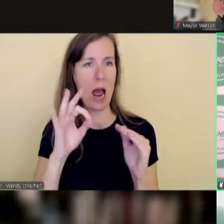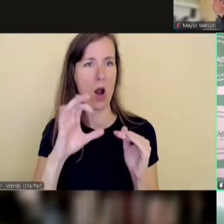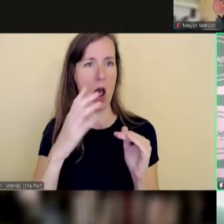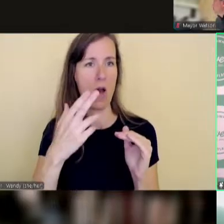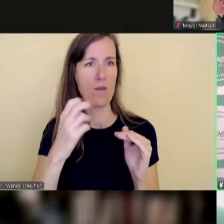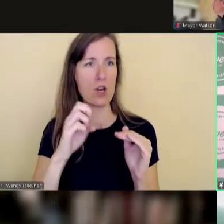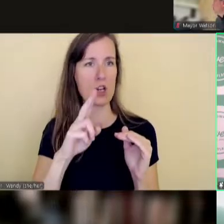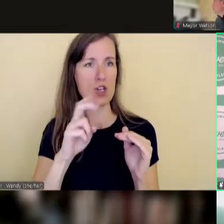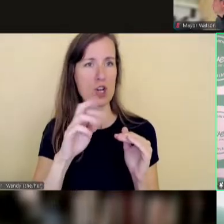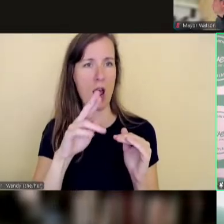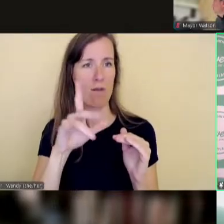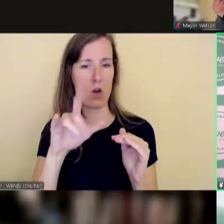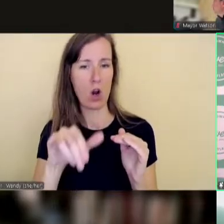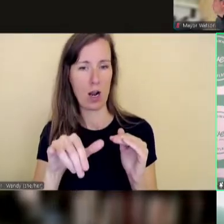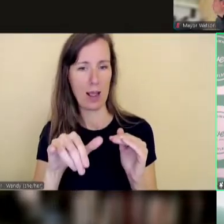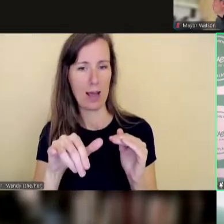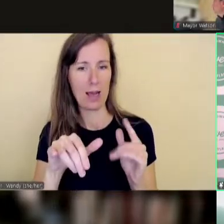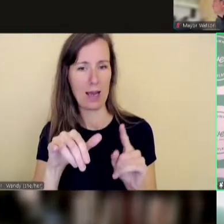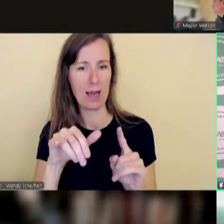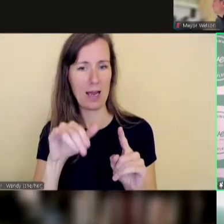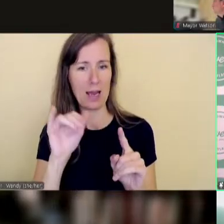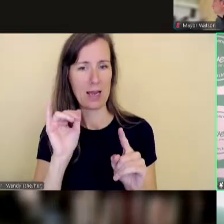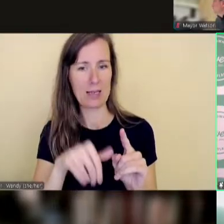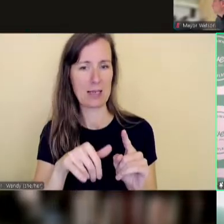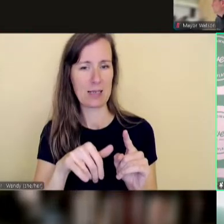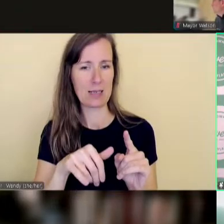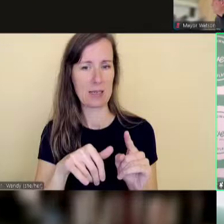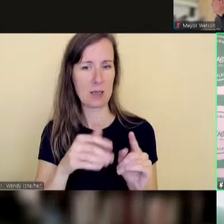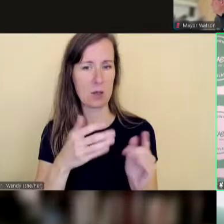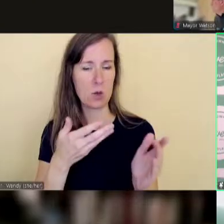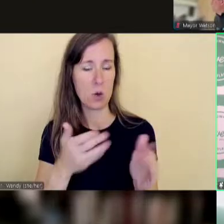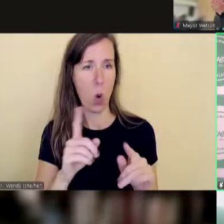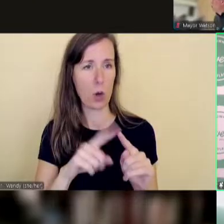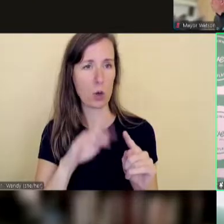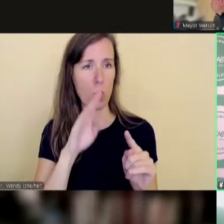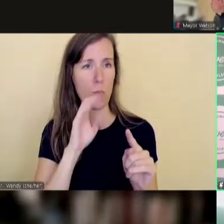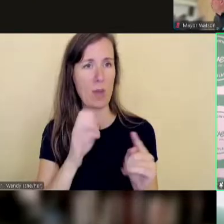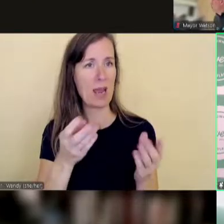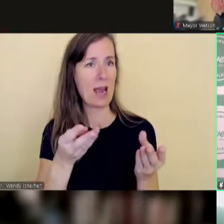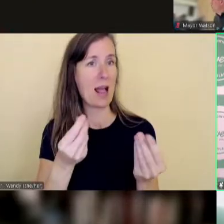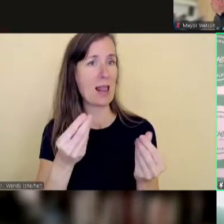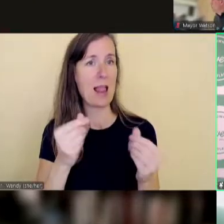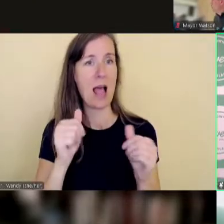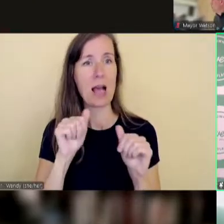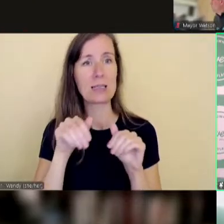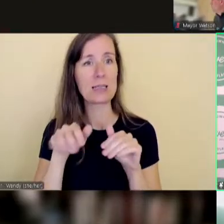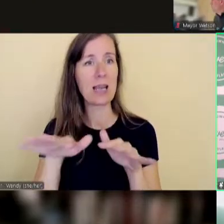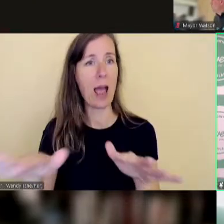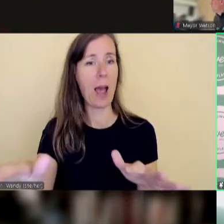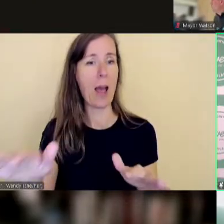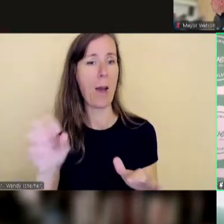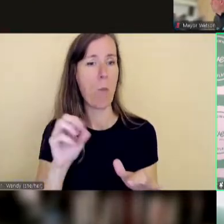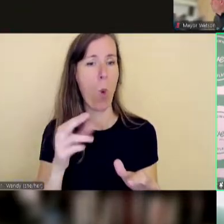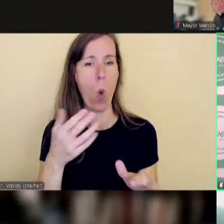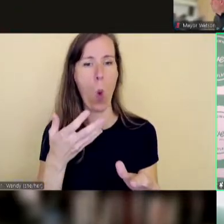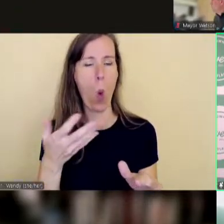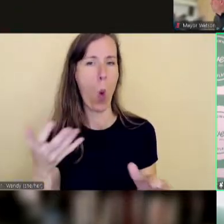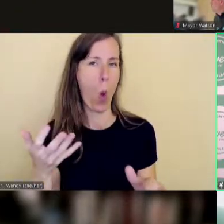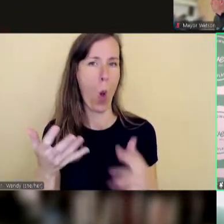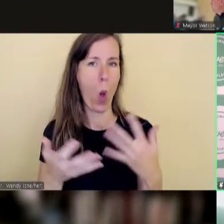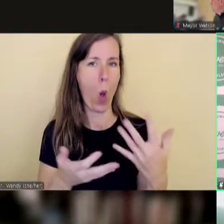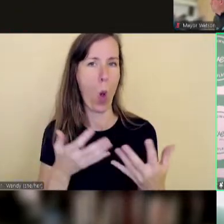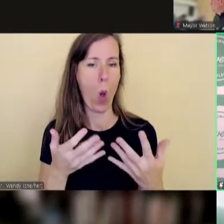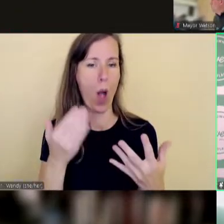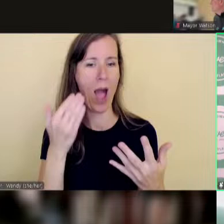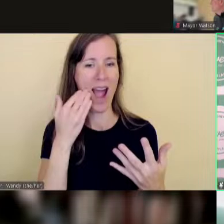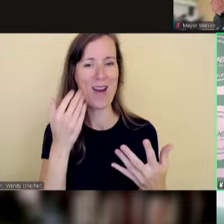is that going to be landscaped, or what is it going to be? I know you're going to say this for some future